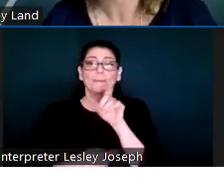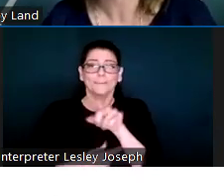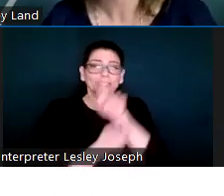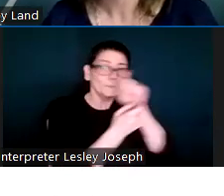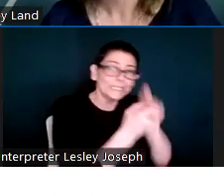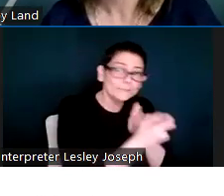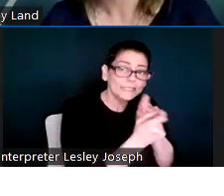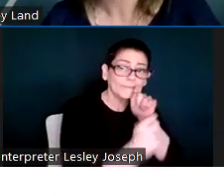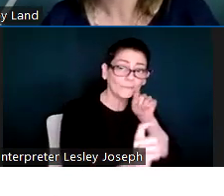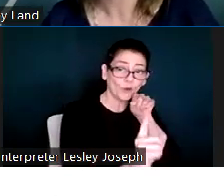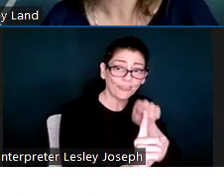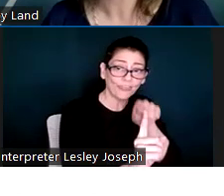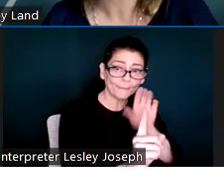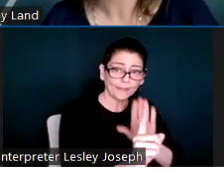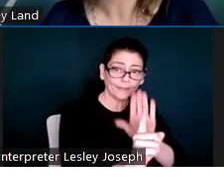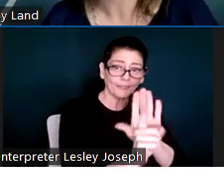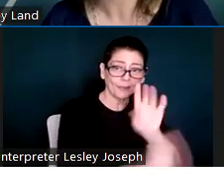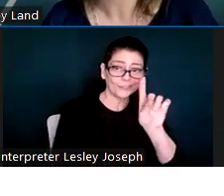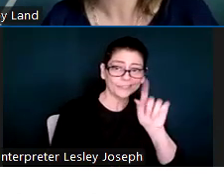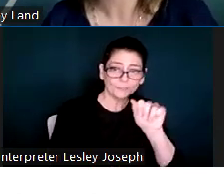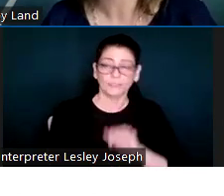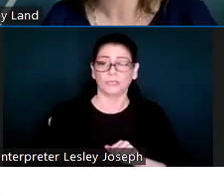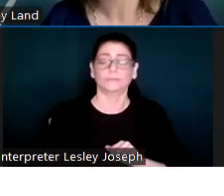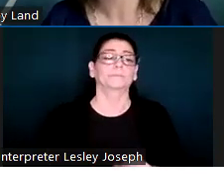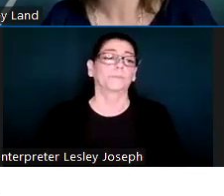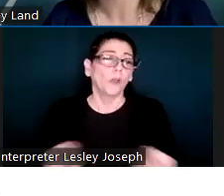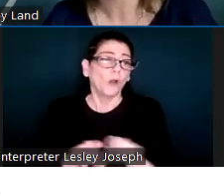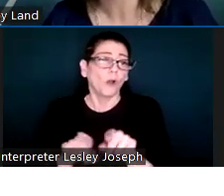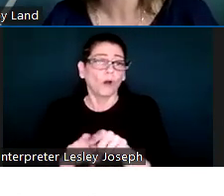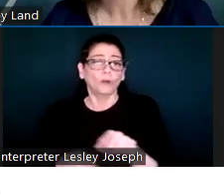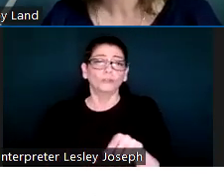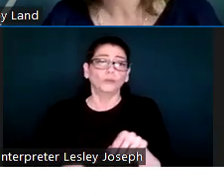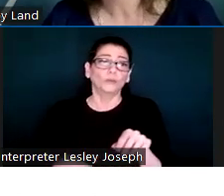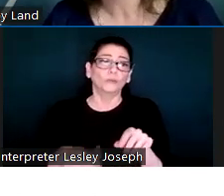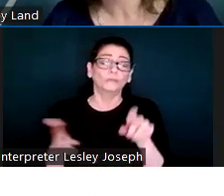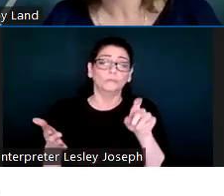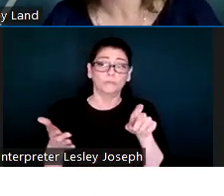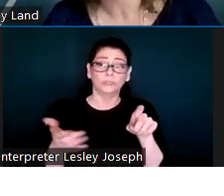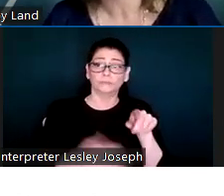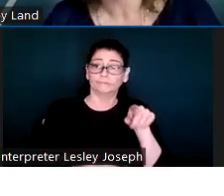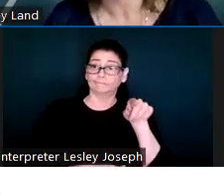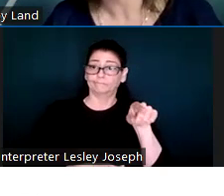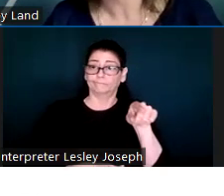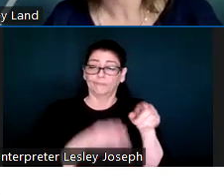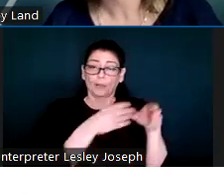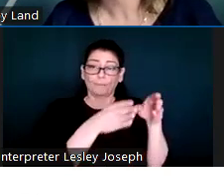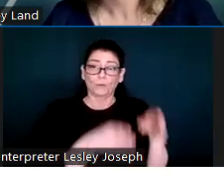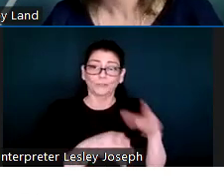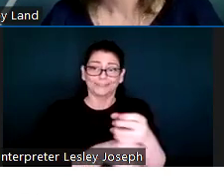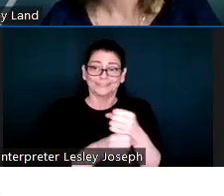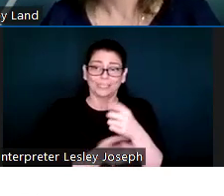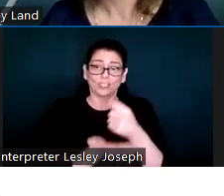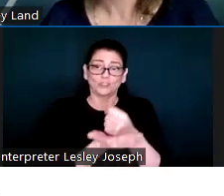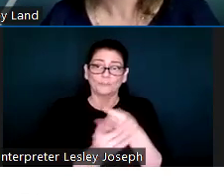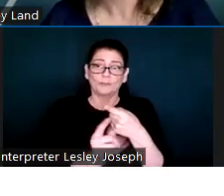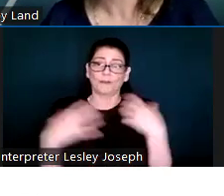disability. It also needs to be that the person is receiving treatment from a healthcare provider.